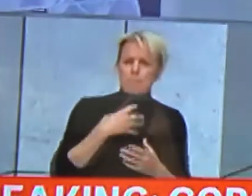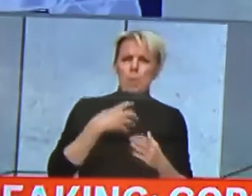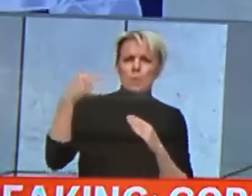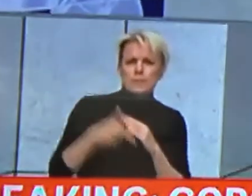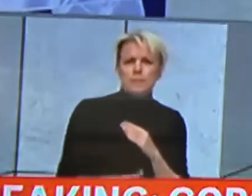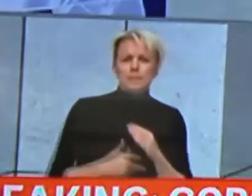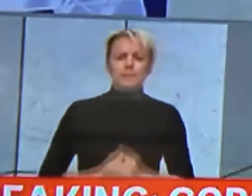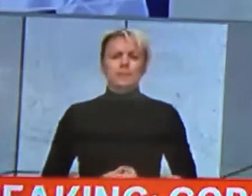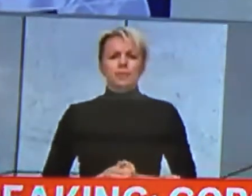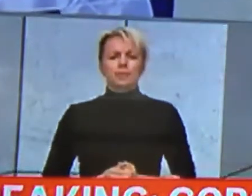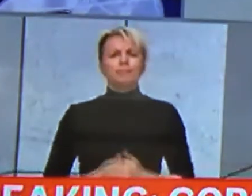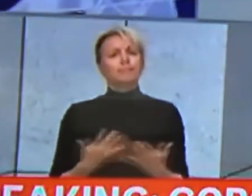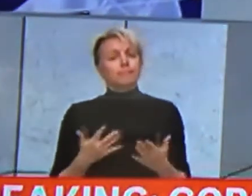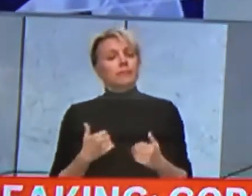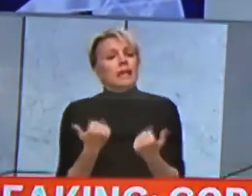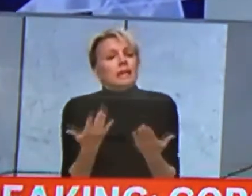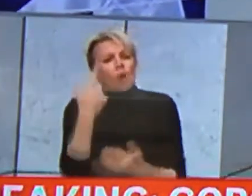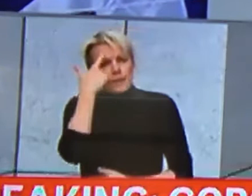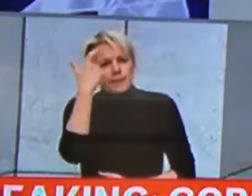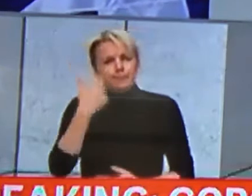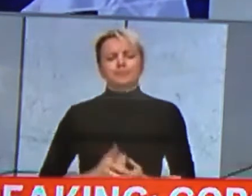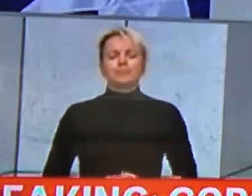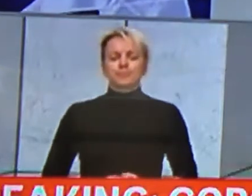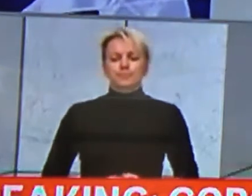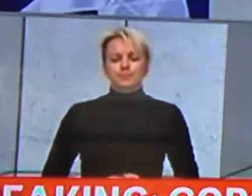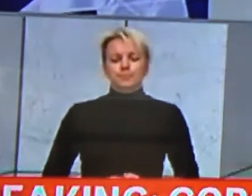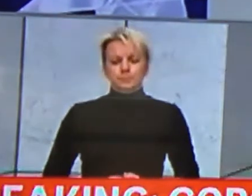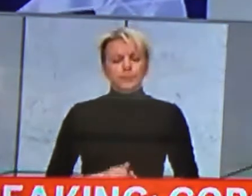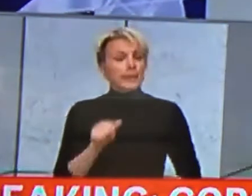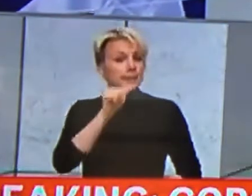give you an idea, yesterday there was